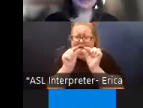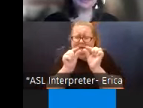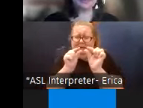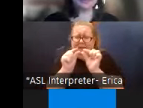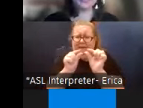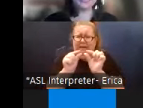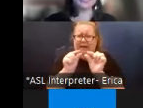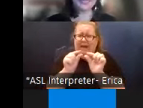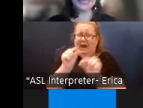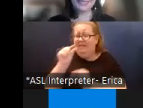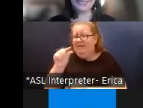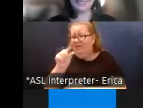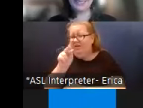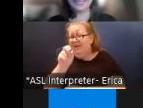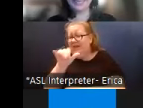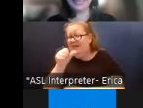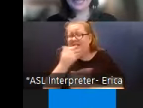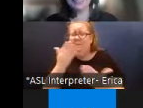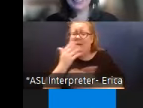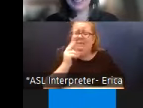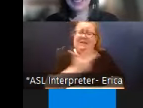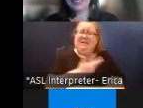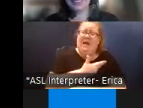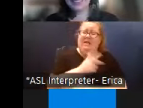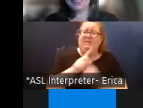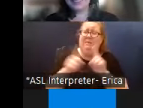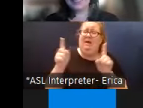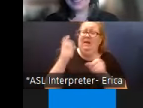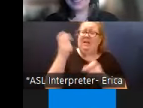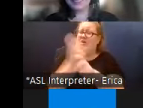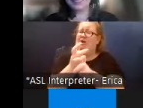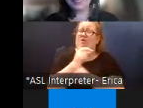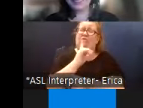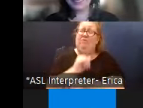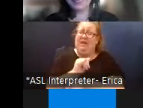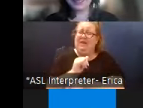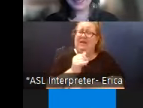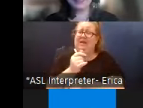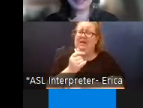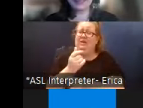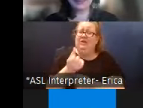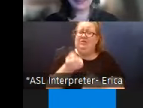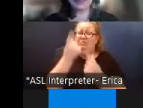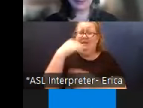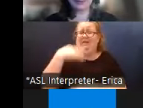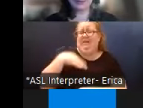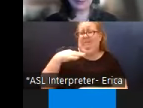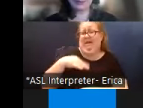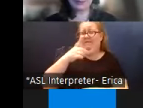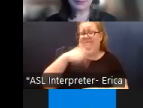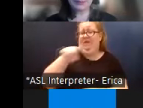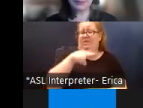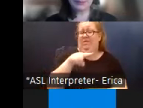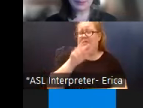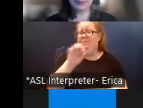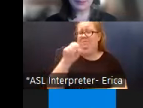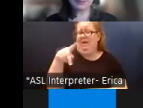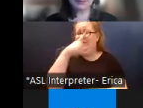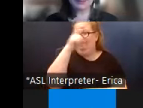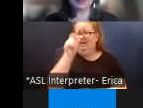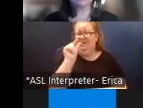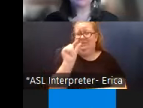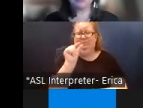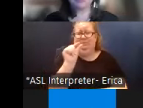keys. Maybe it's us, maybe, but it's hard really to get the benefit of what's on these